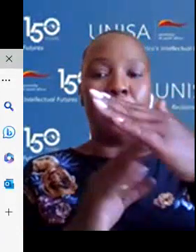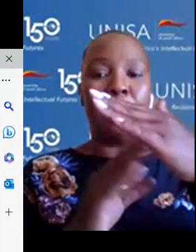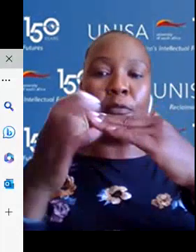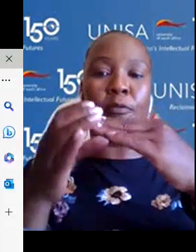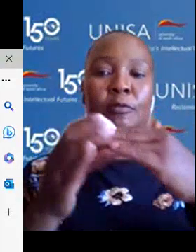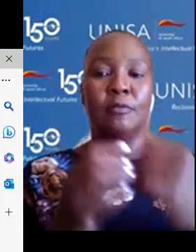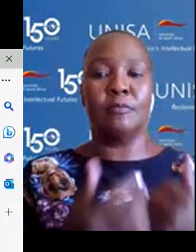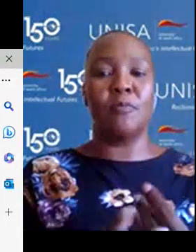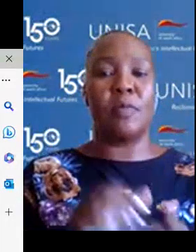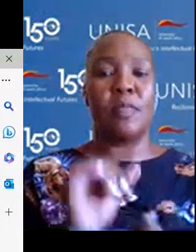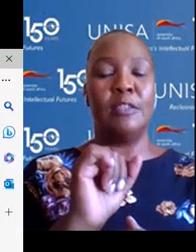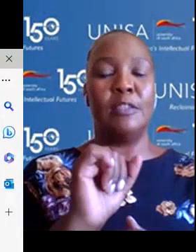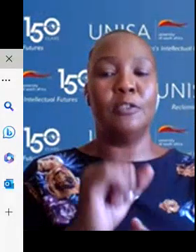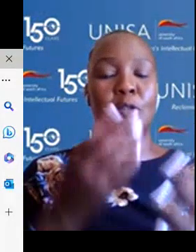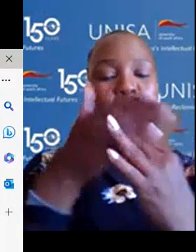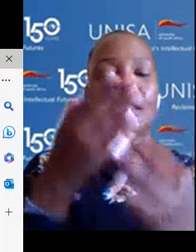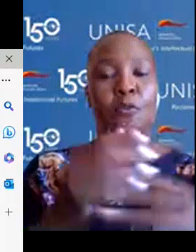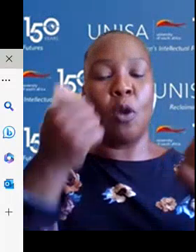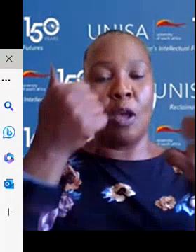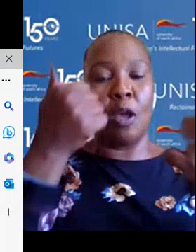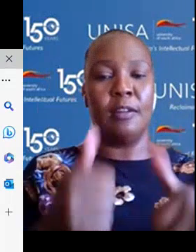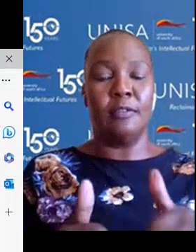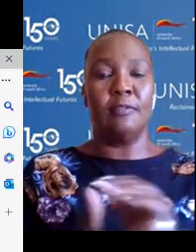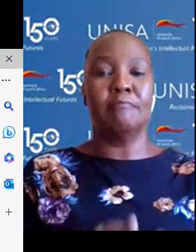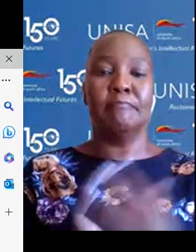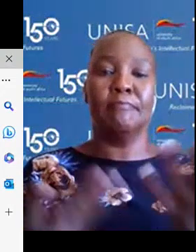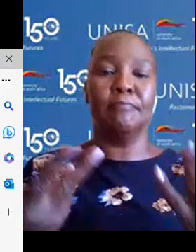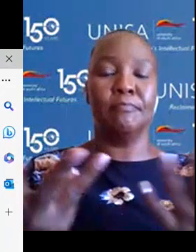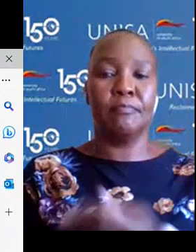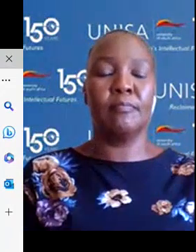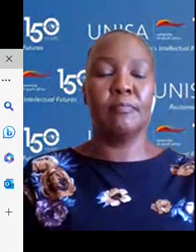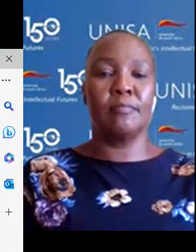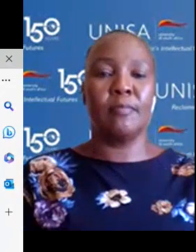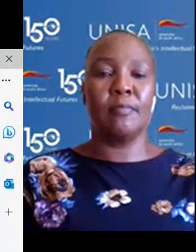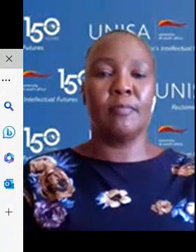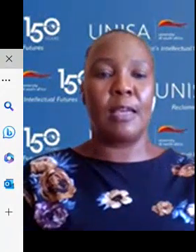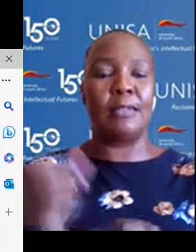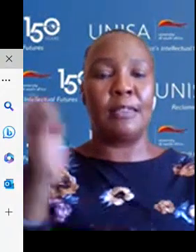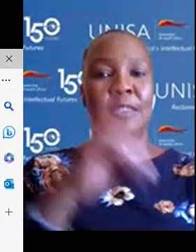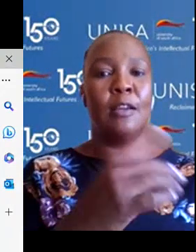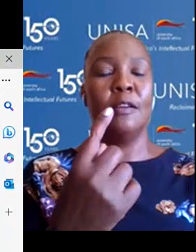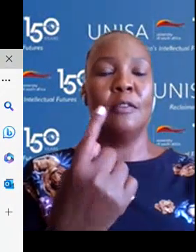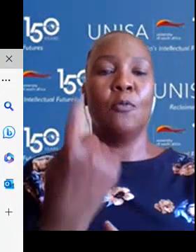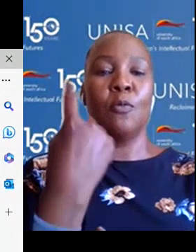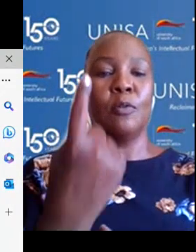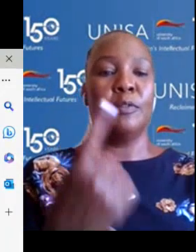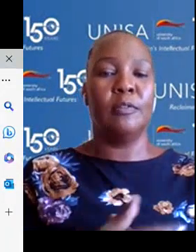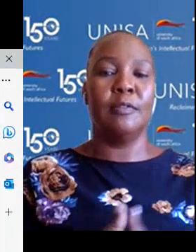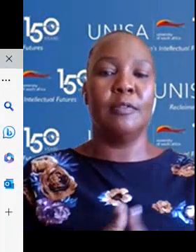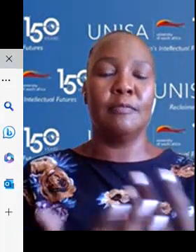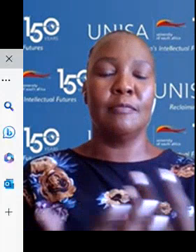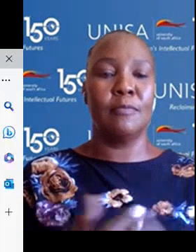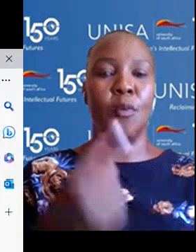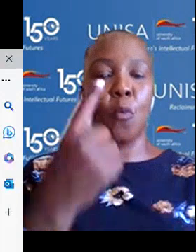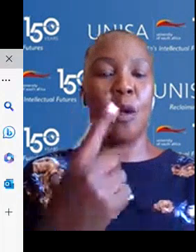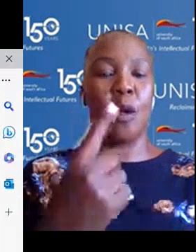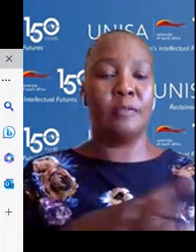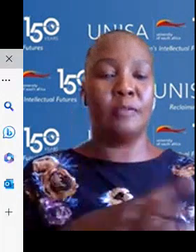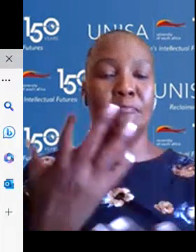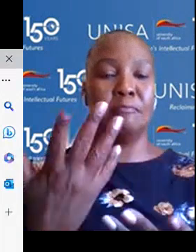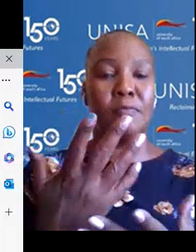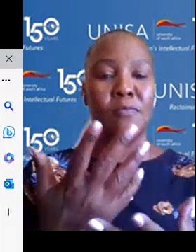sign in to your account. Okay, so we're going to be now on day one. We're going to get started with OneNote. So we're